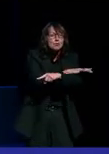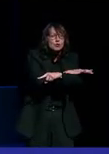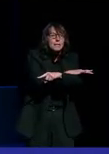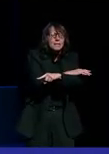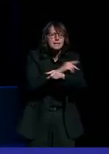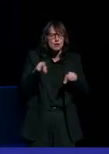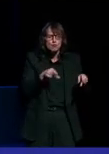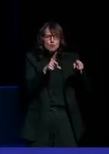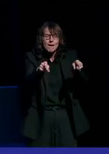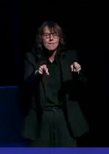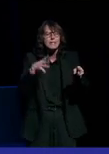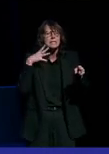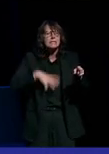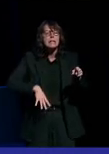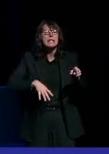free.